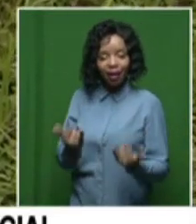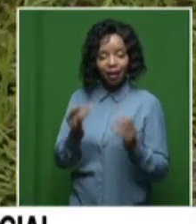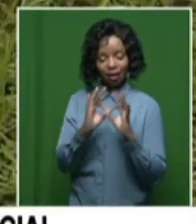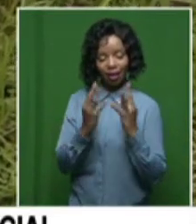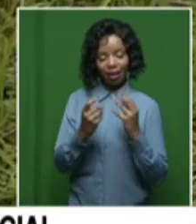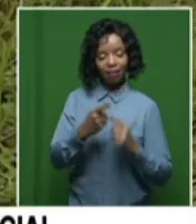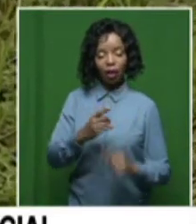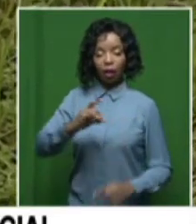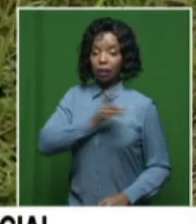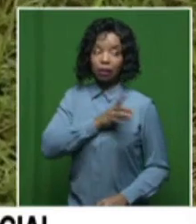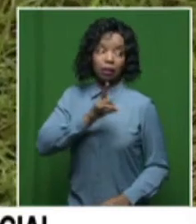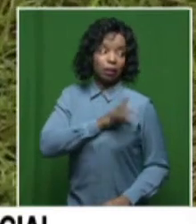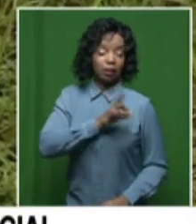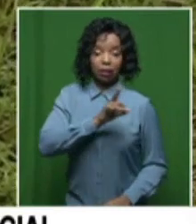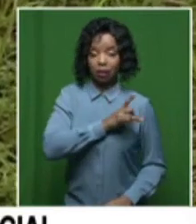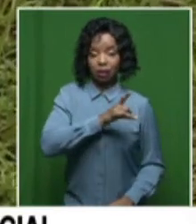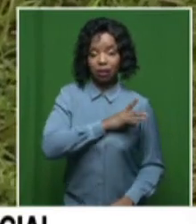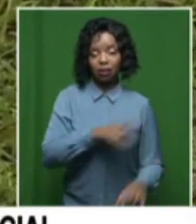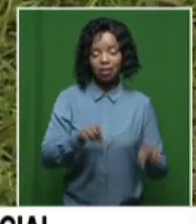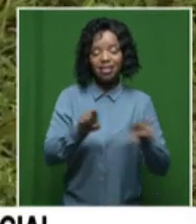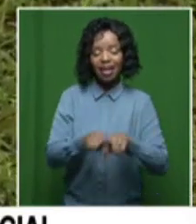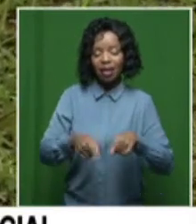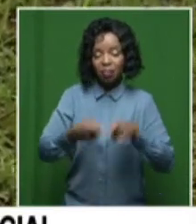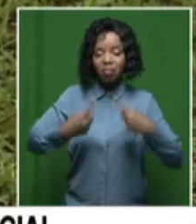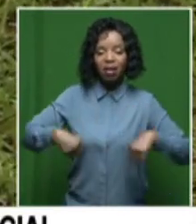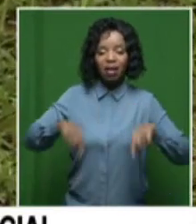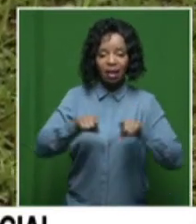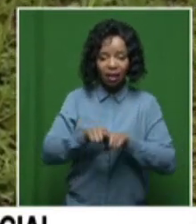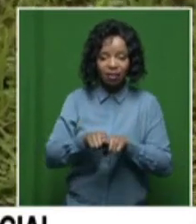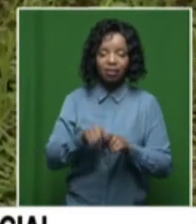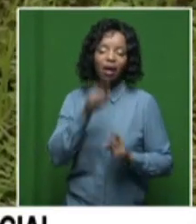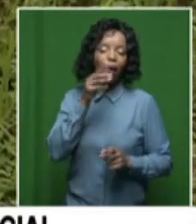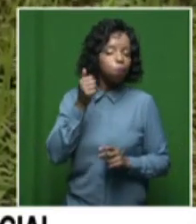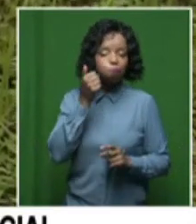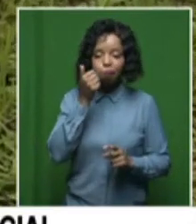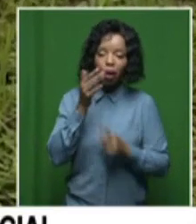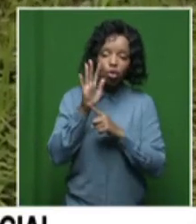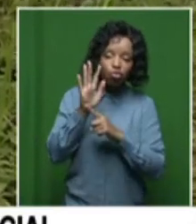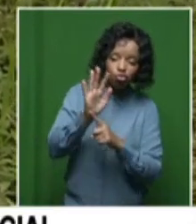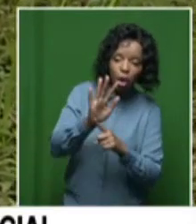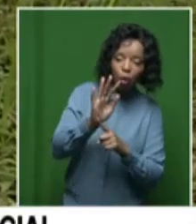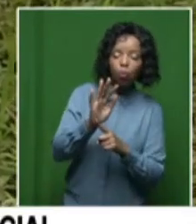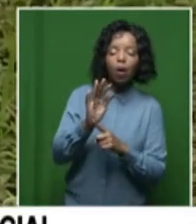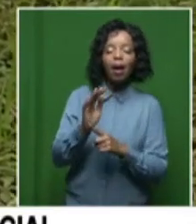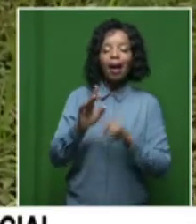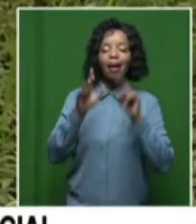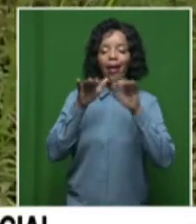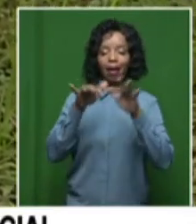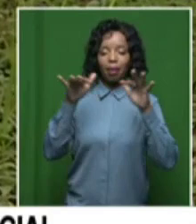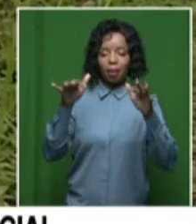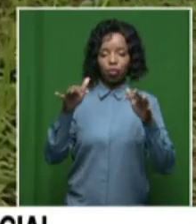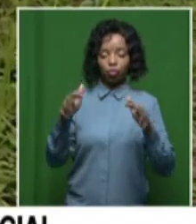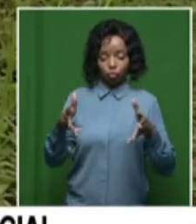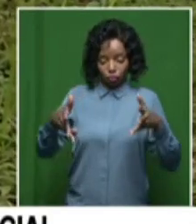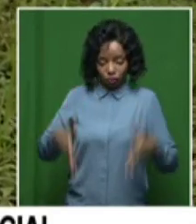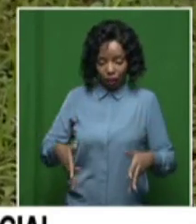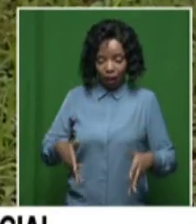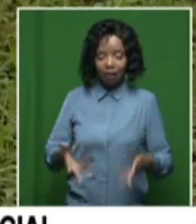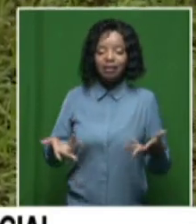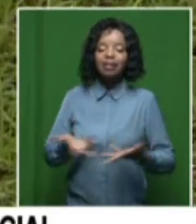We've been very careful as well, Sakina, not to broadcast, to show the residents of where we